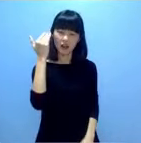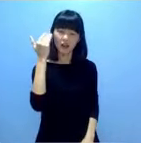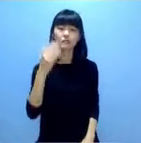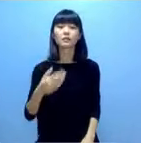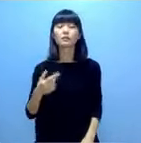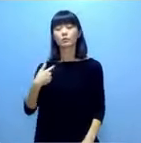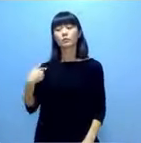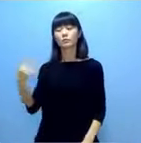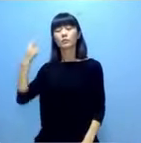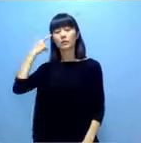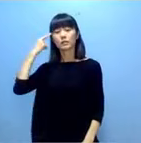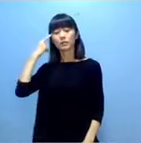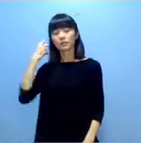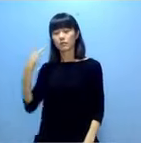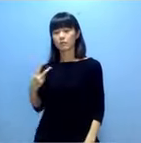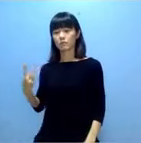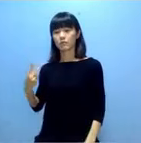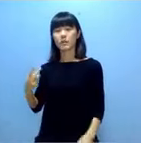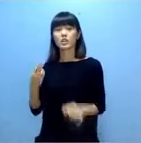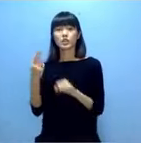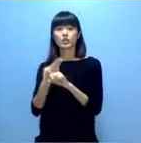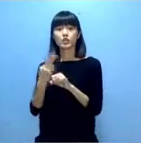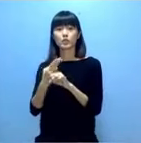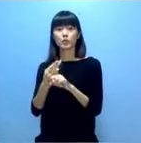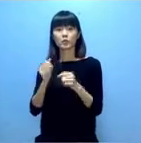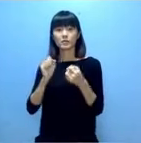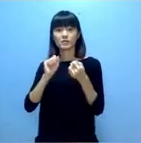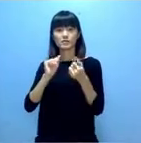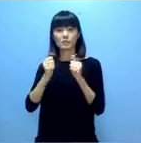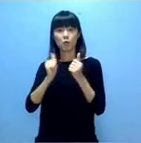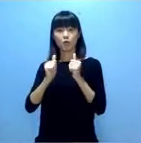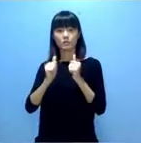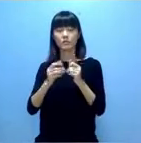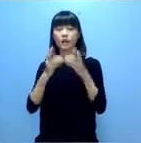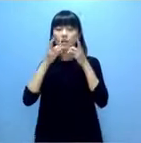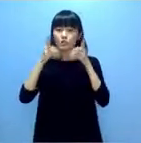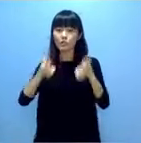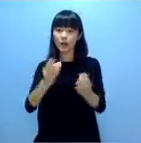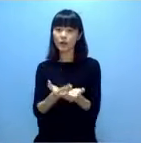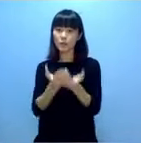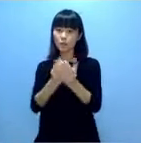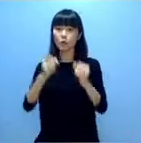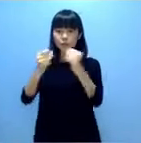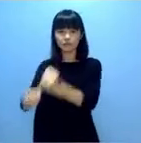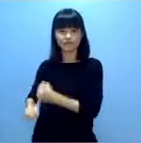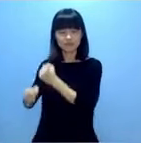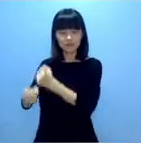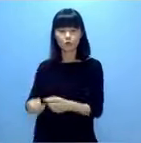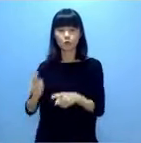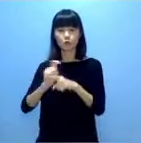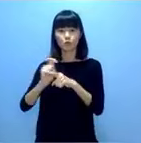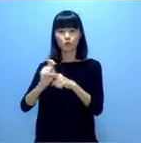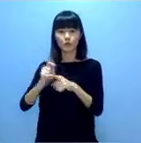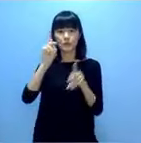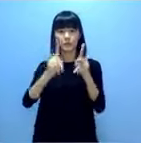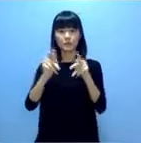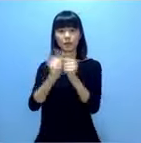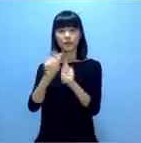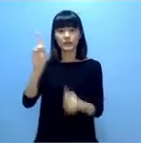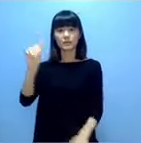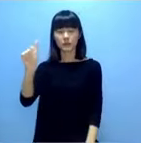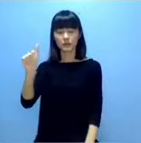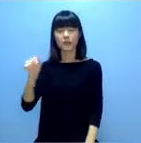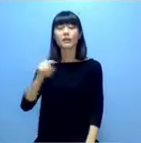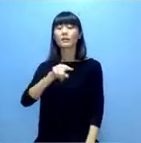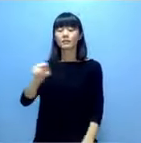is a sport that both of us love, to, you know, train people with disabilities so that they can use that as a platform